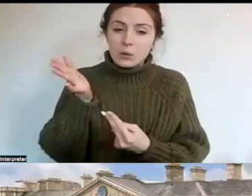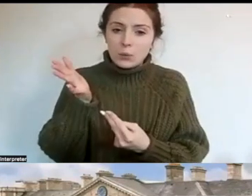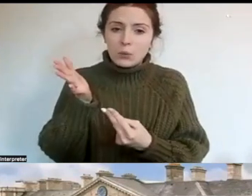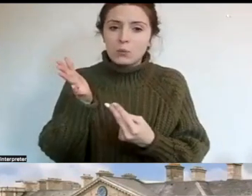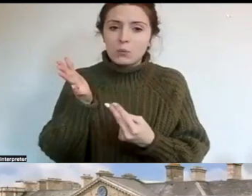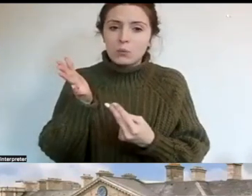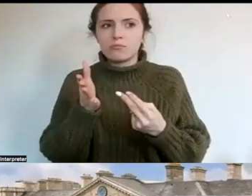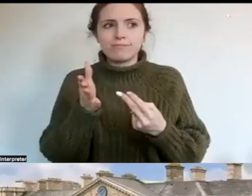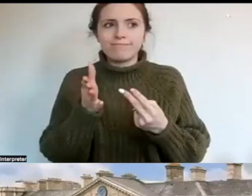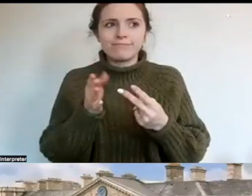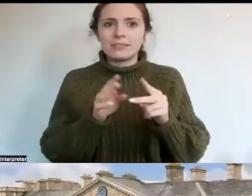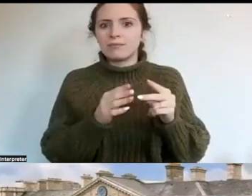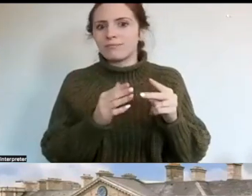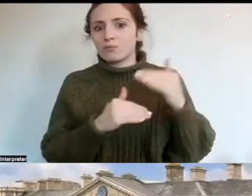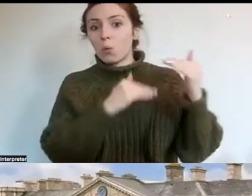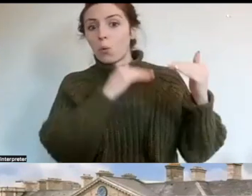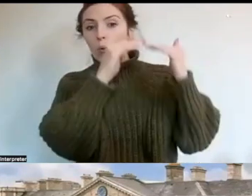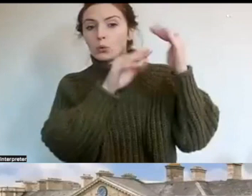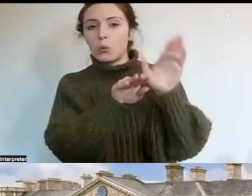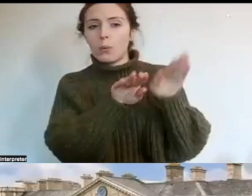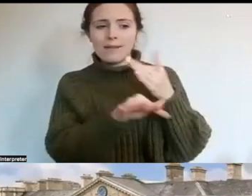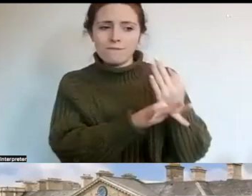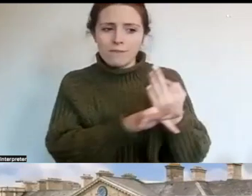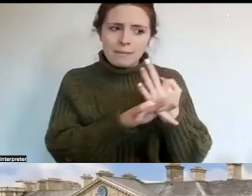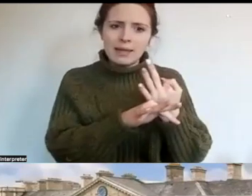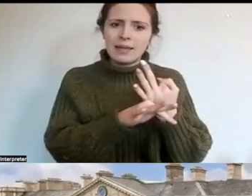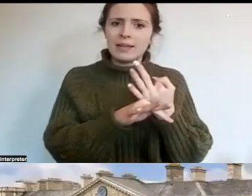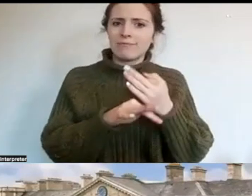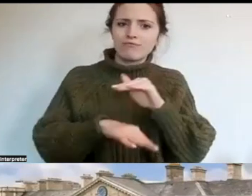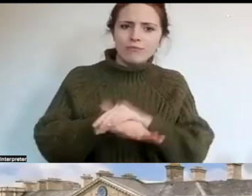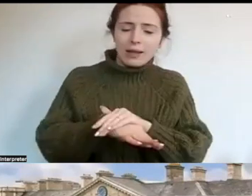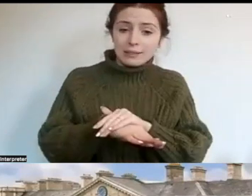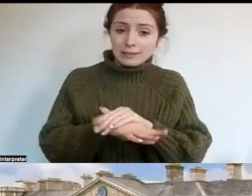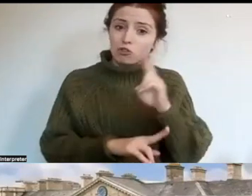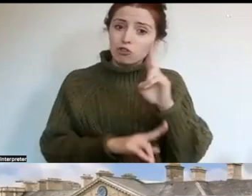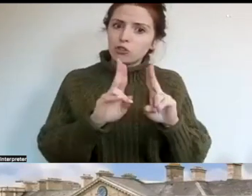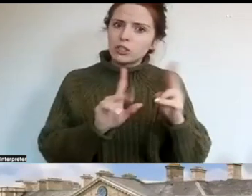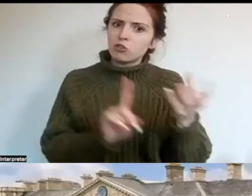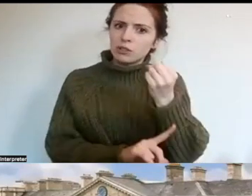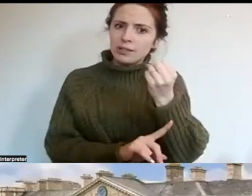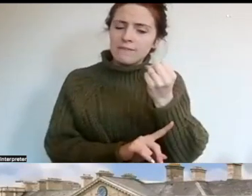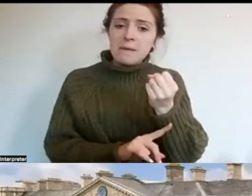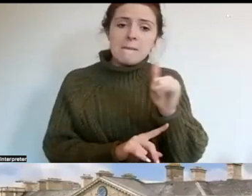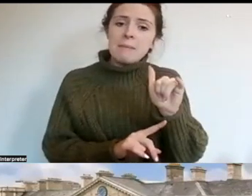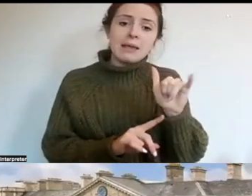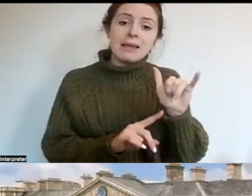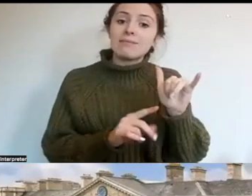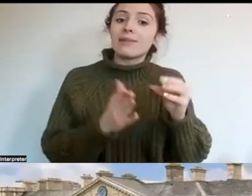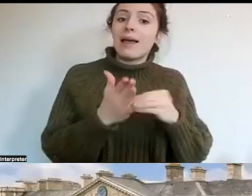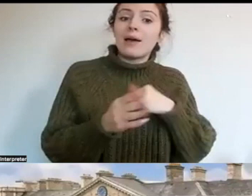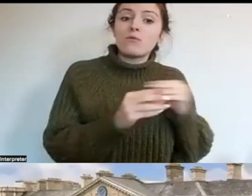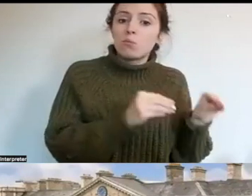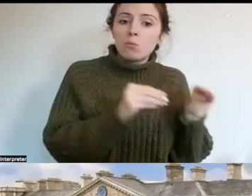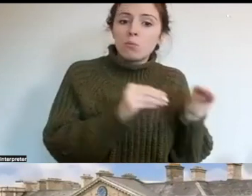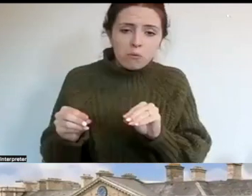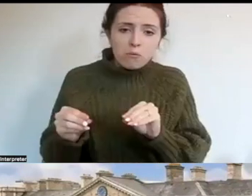friends, to be with their families and peers. And we should be aspiring to do that. And even if they're not able to continue there, we should move. But I